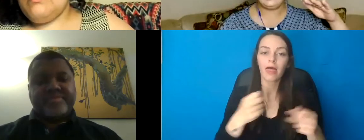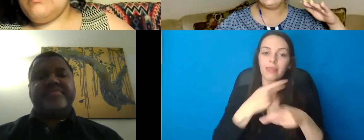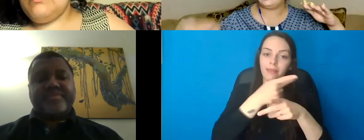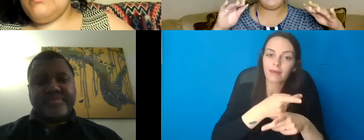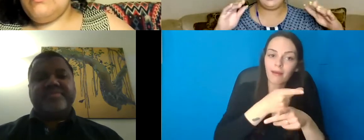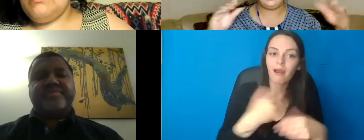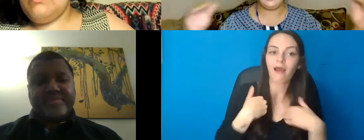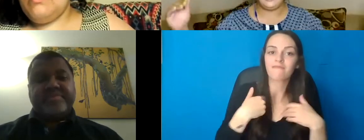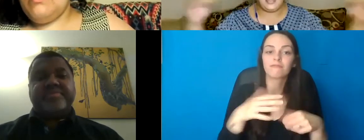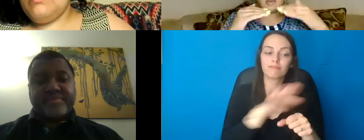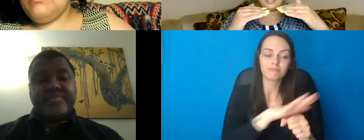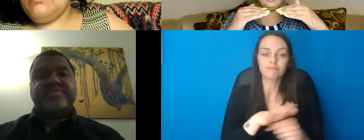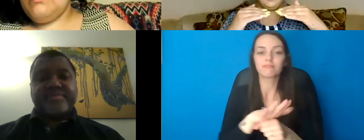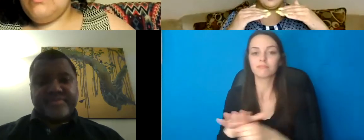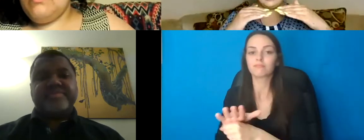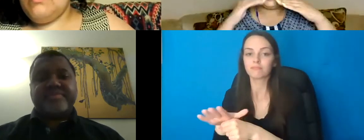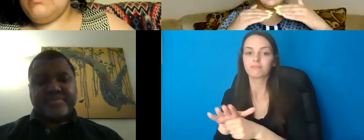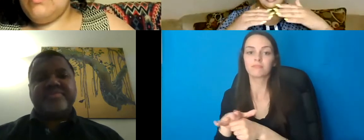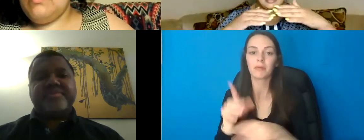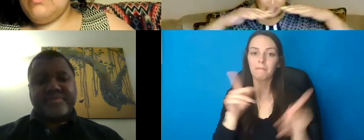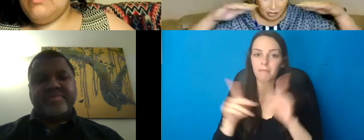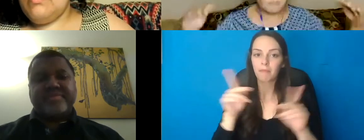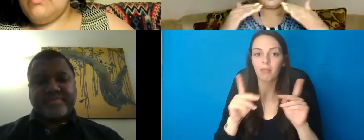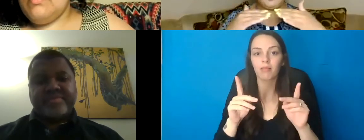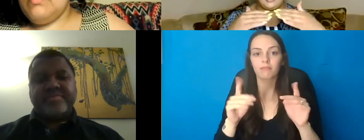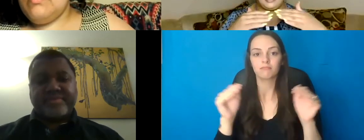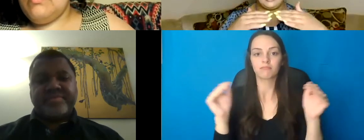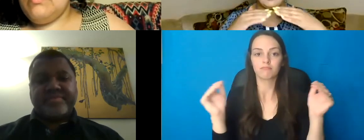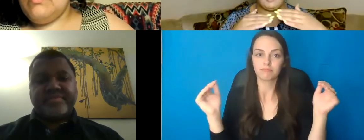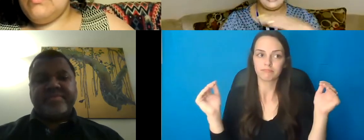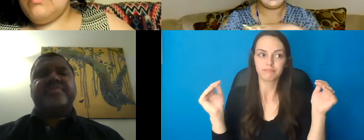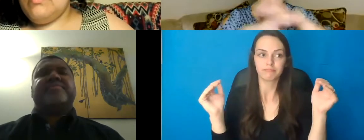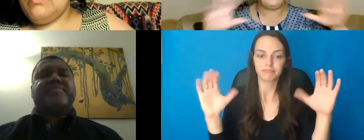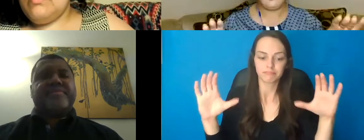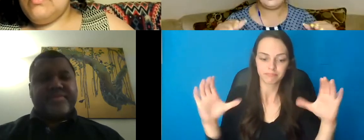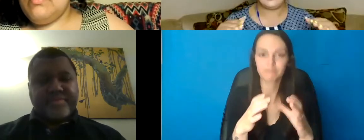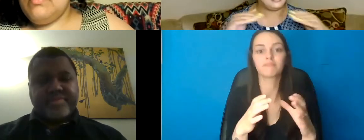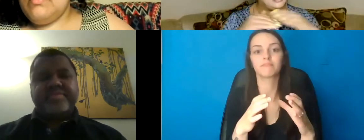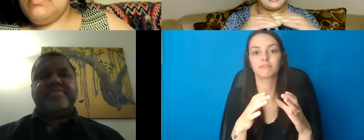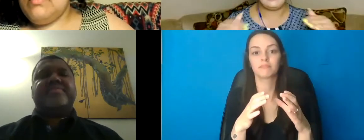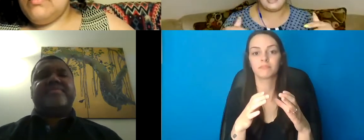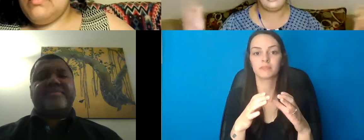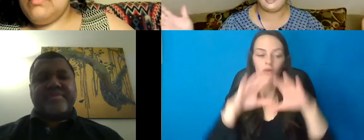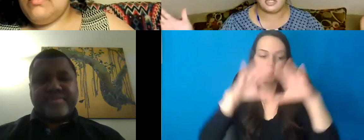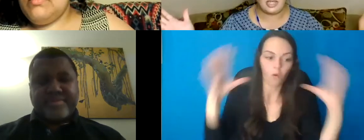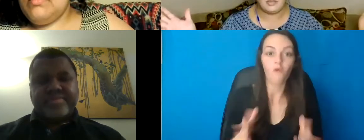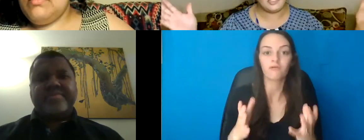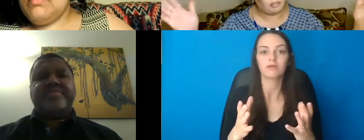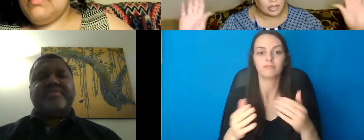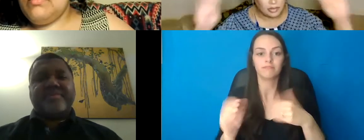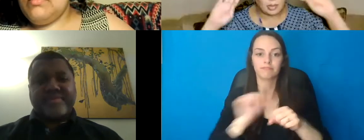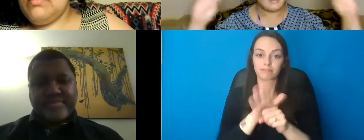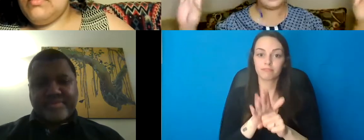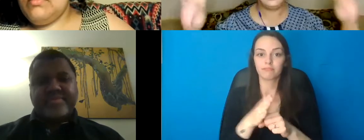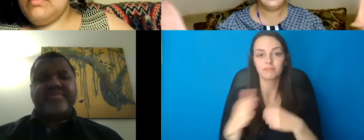places and had everything, everybody was suddenly put into this one place all over the world. It was like, it doesn't matter unless your name is Jeff